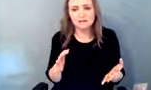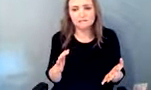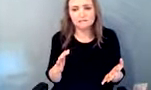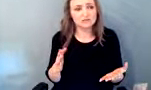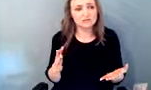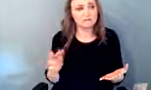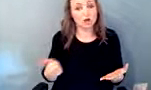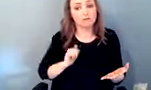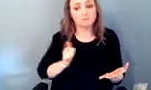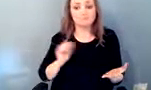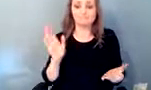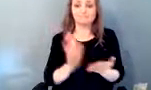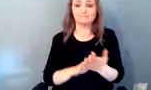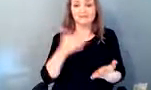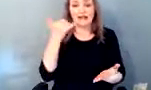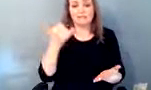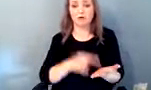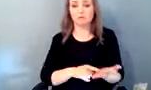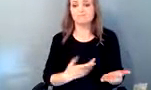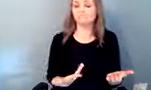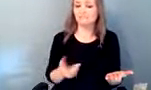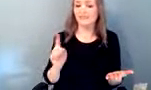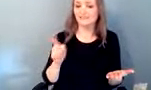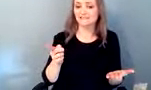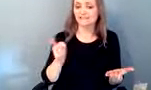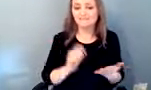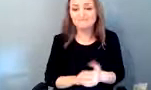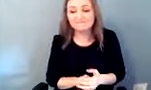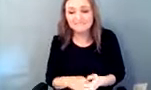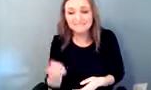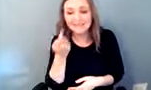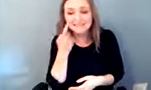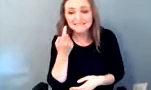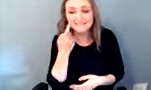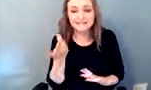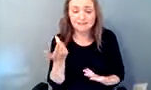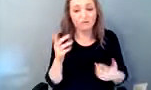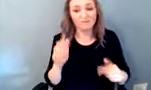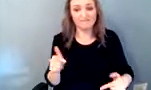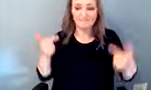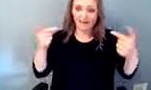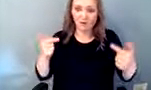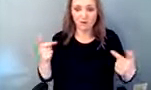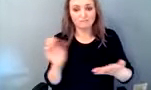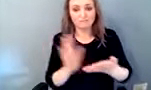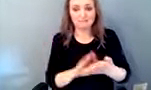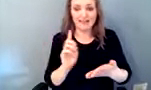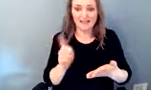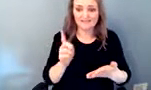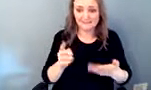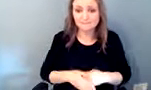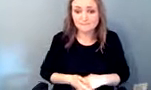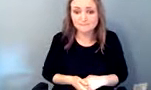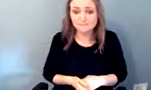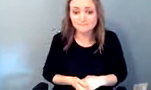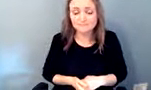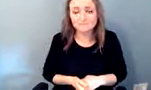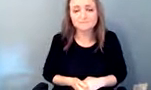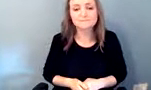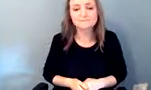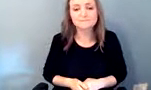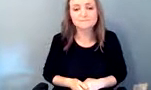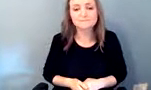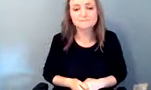of assumptions about the convenience of video conferencing. Yes. So Richard, let